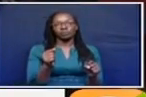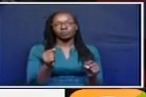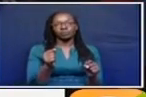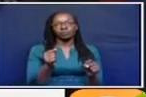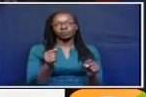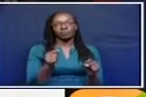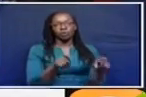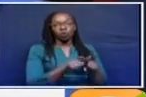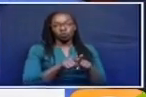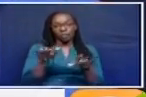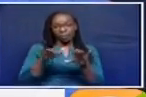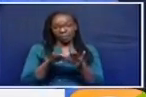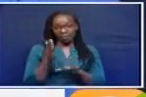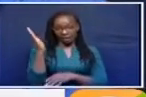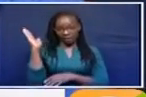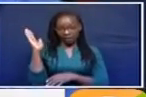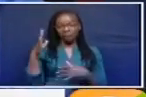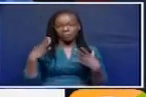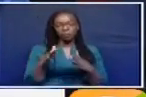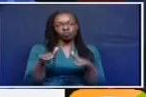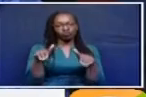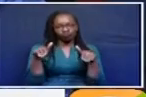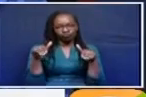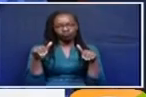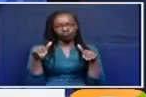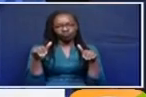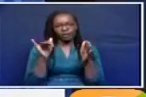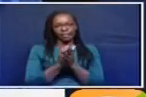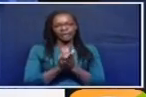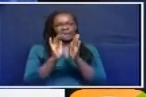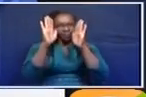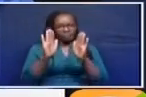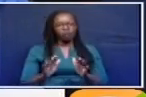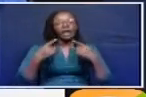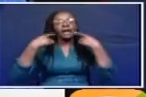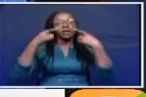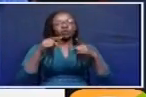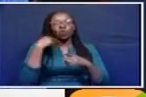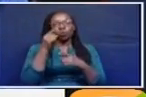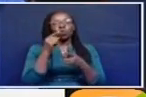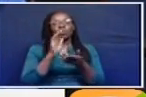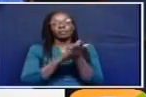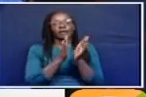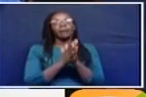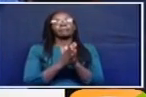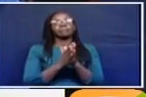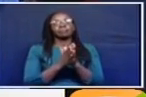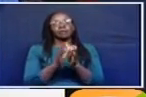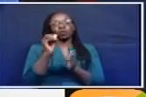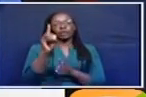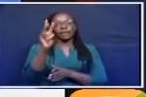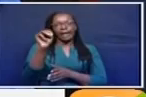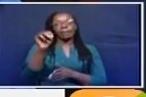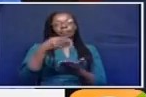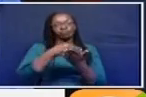course, members here just awaiting that critical verdict on who will be their flag bearer to carry along the ODM